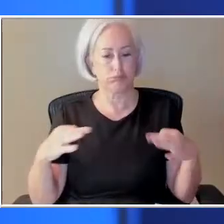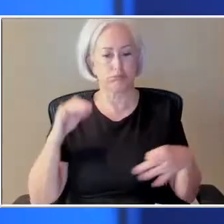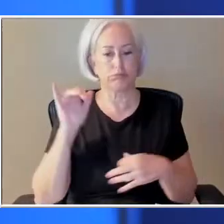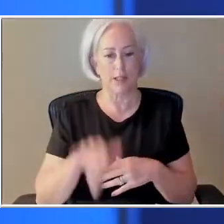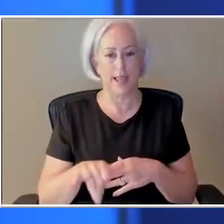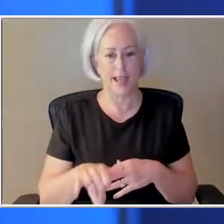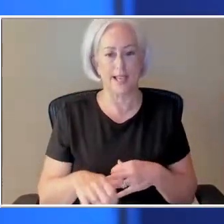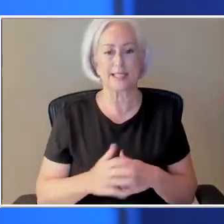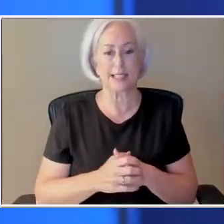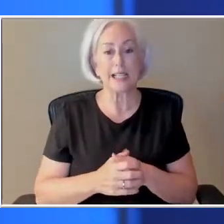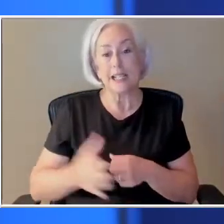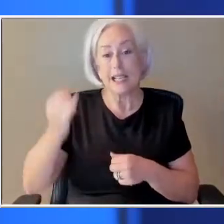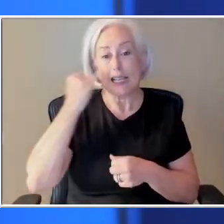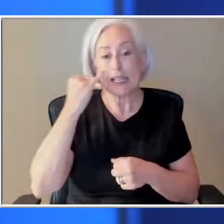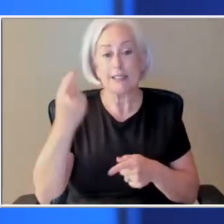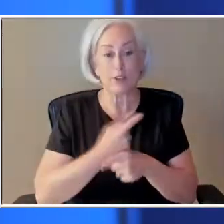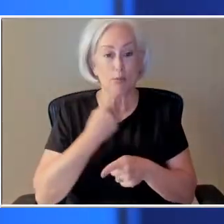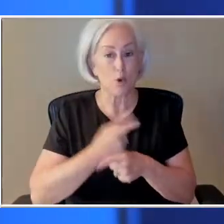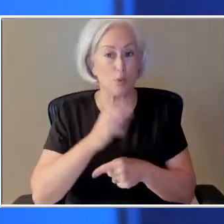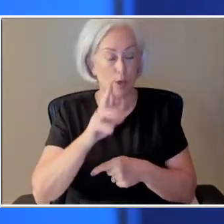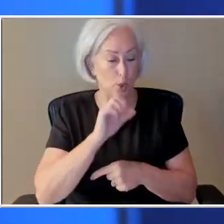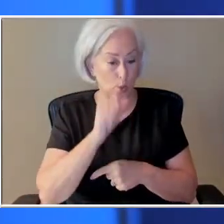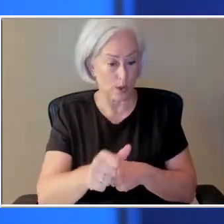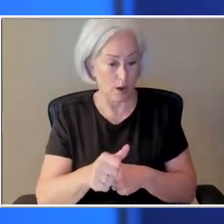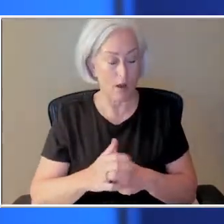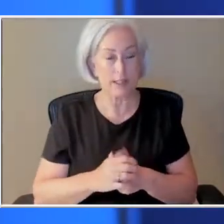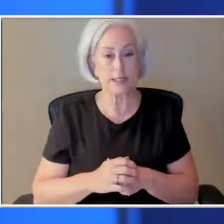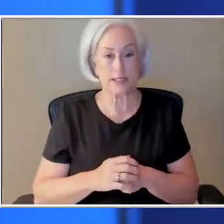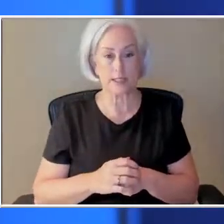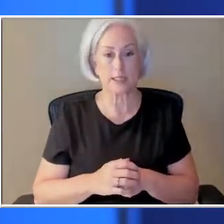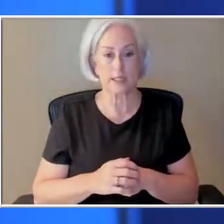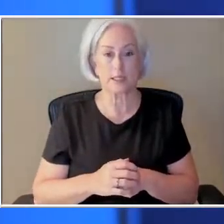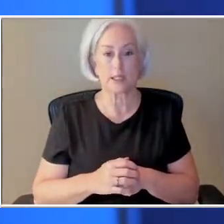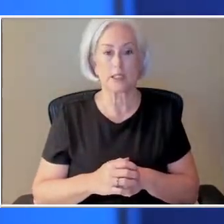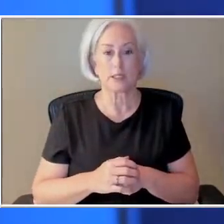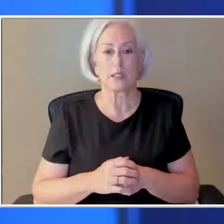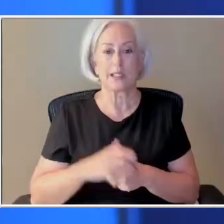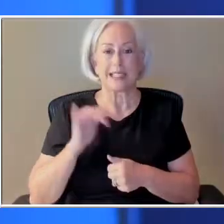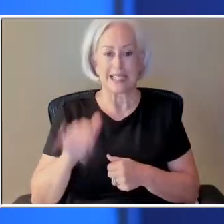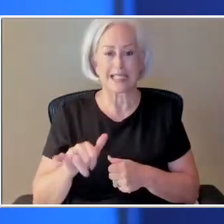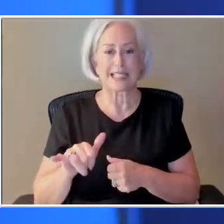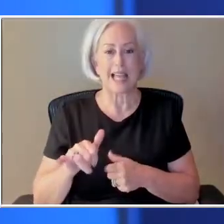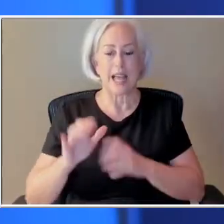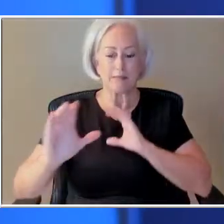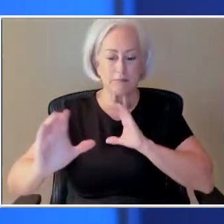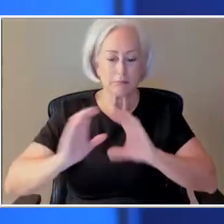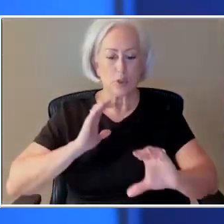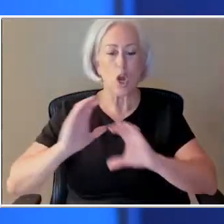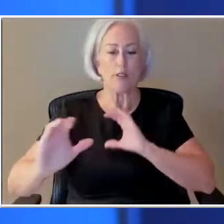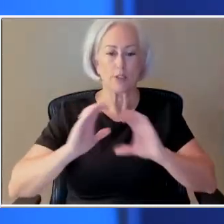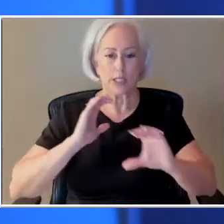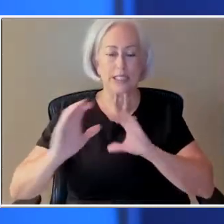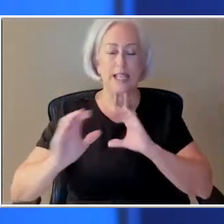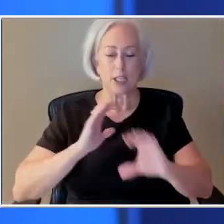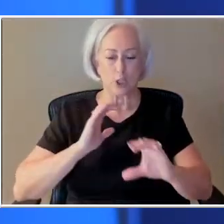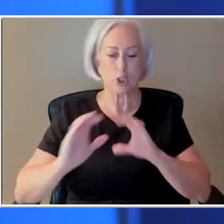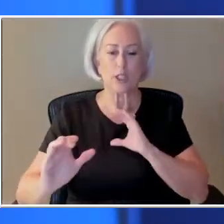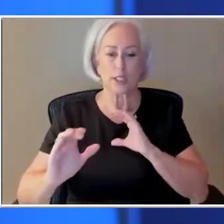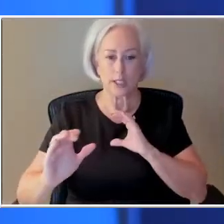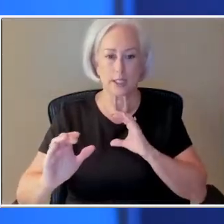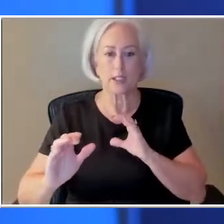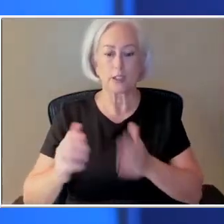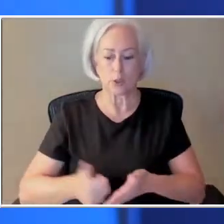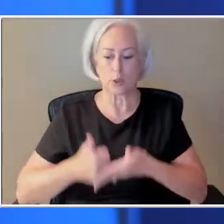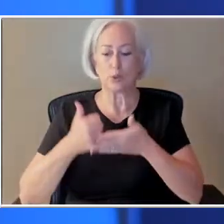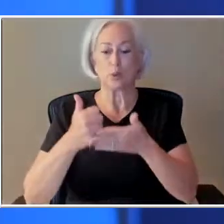be appropriate for me. And it's that conversation that we can have that helps, I